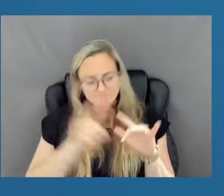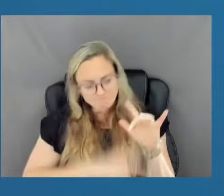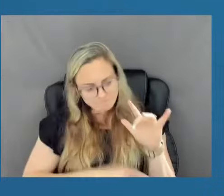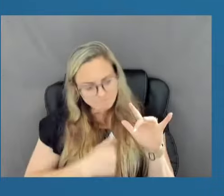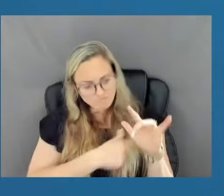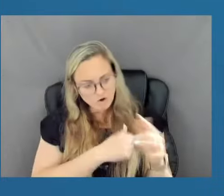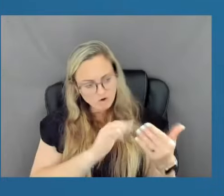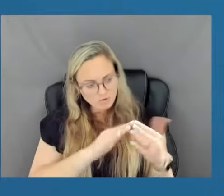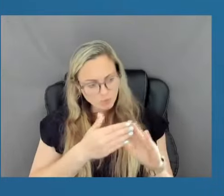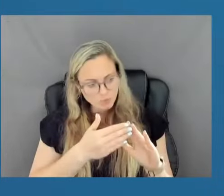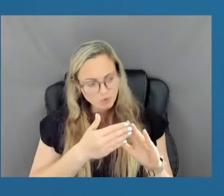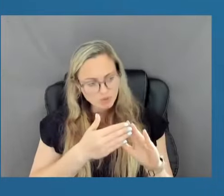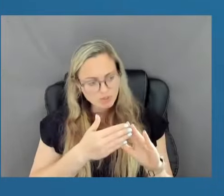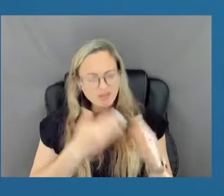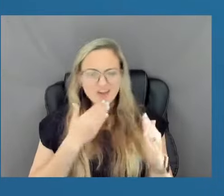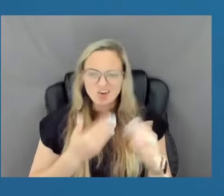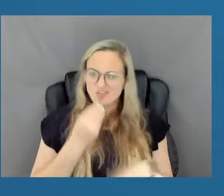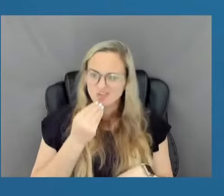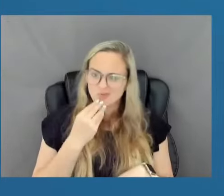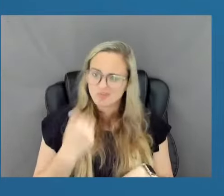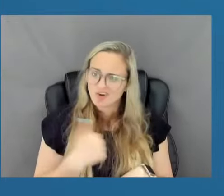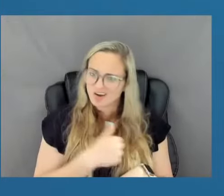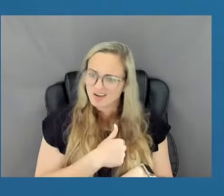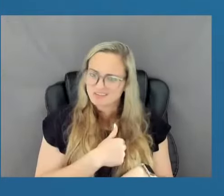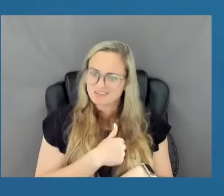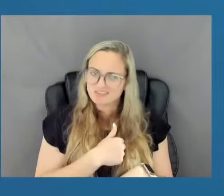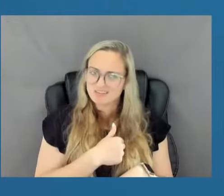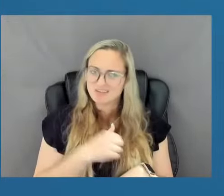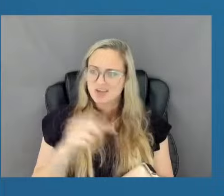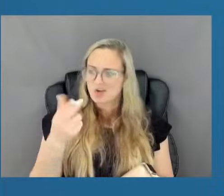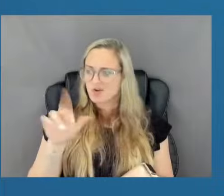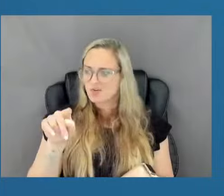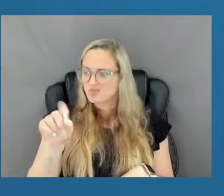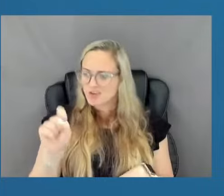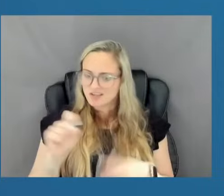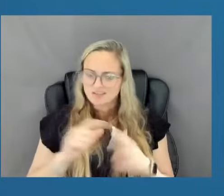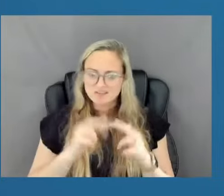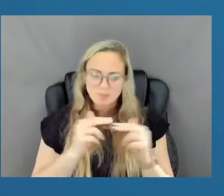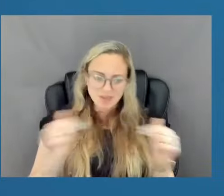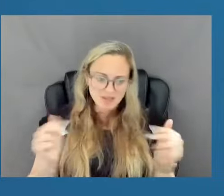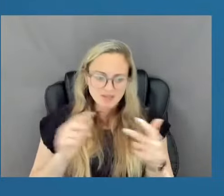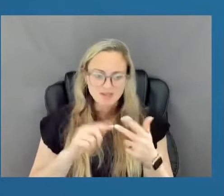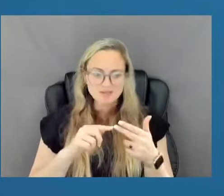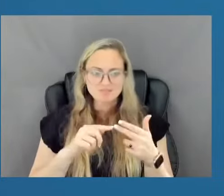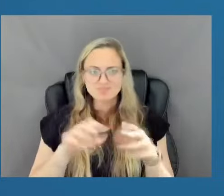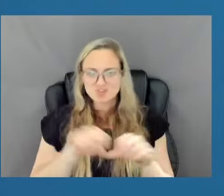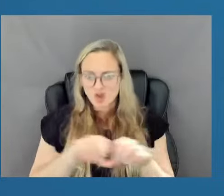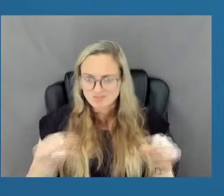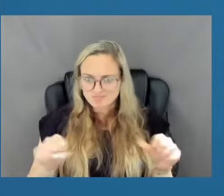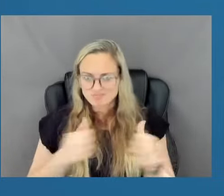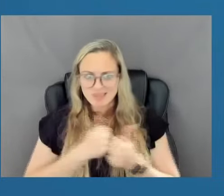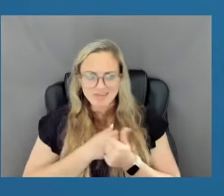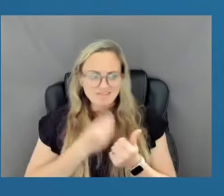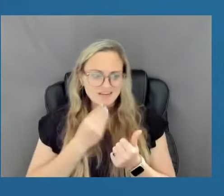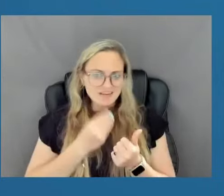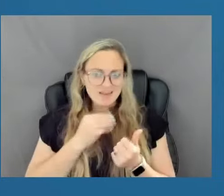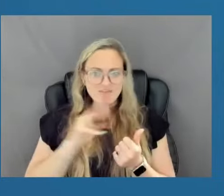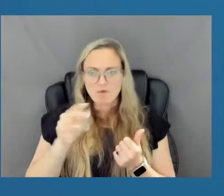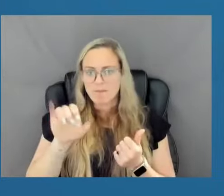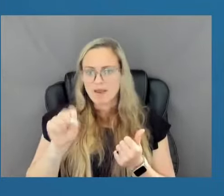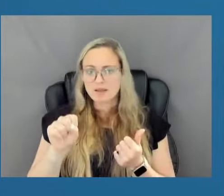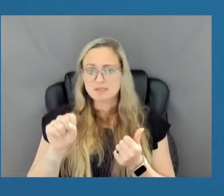of community and good food for us, especially getting the grits and the bacon and the sausage that we just love to eat at Maddie's. And you